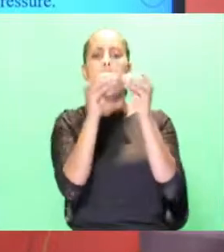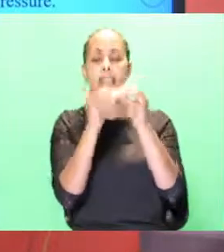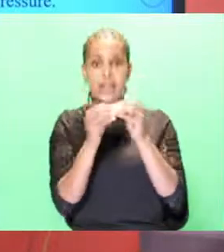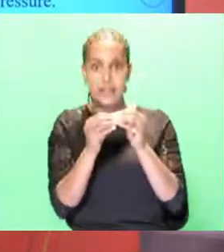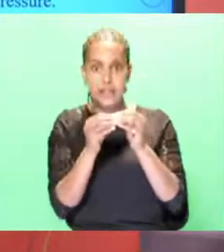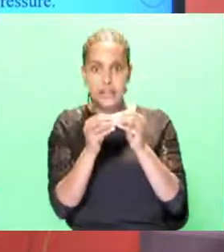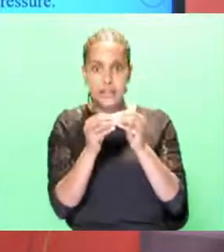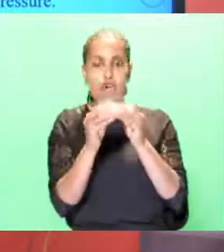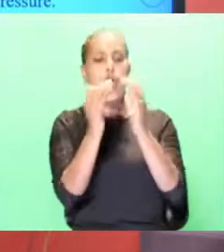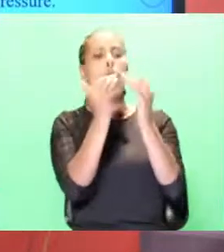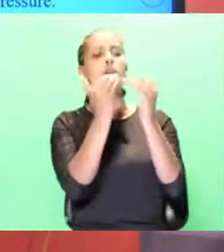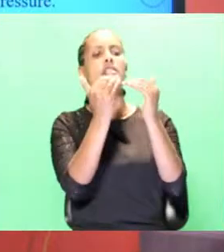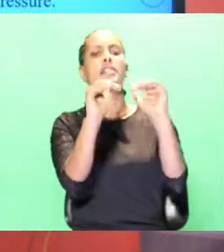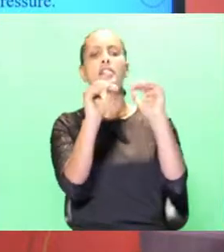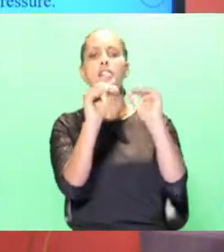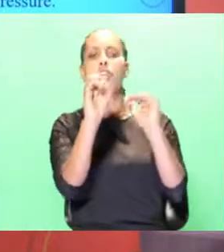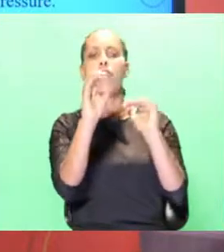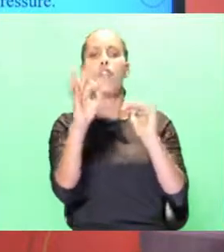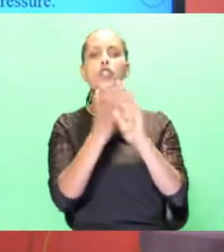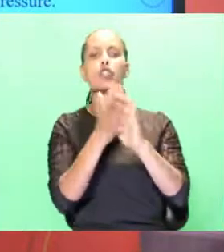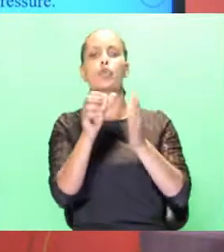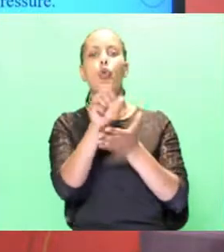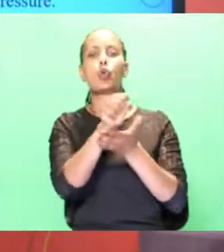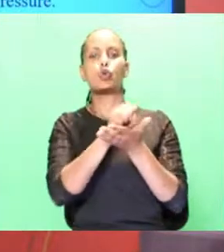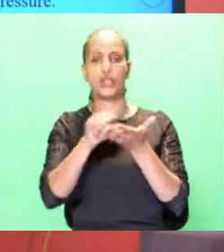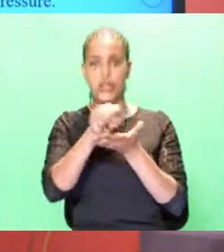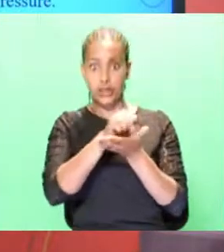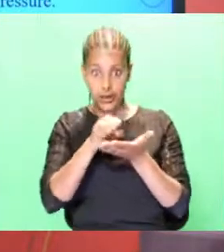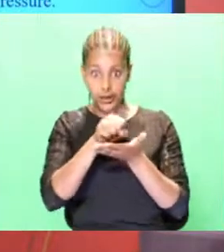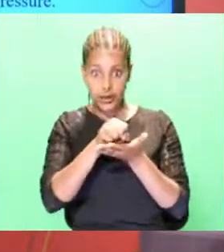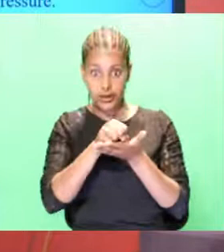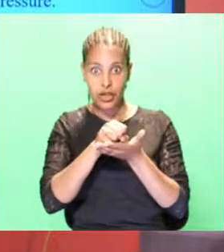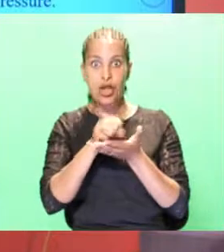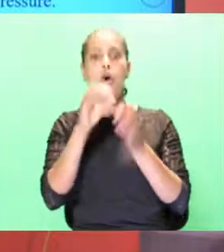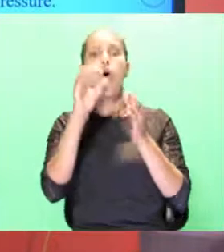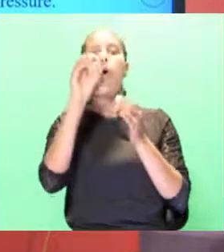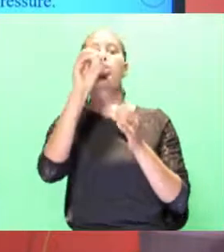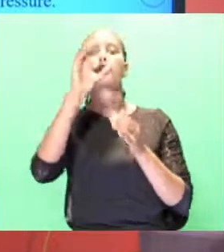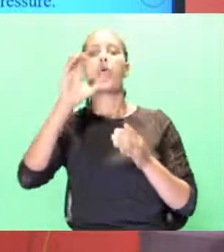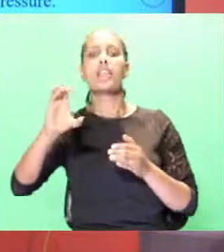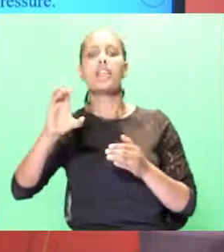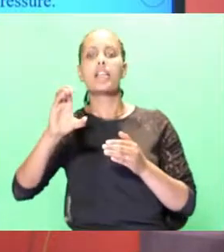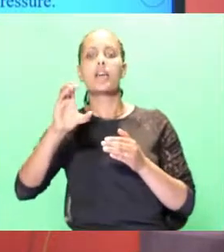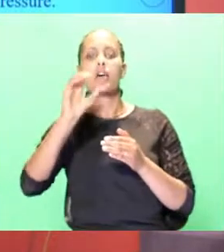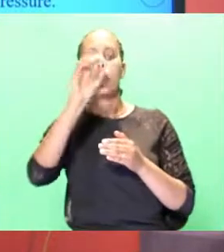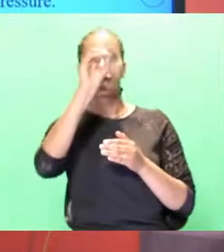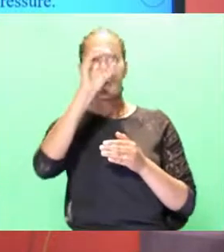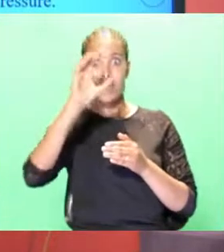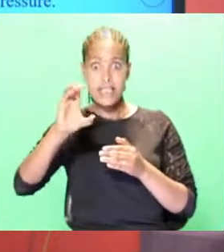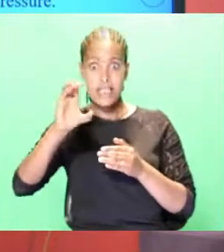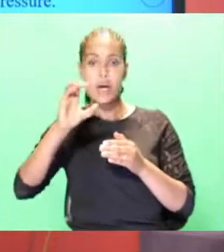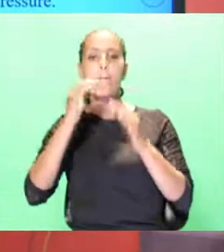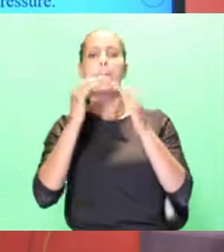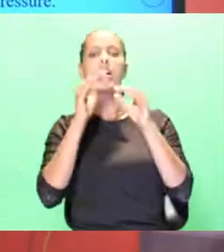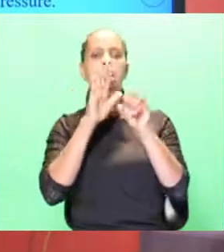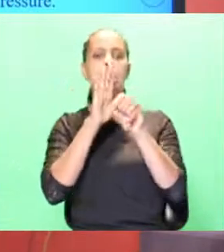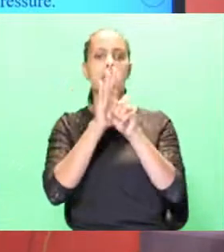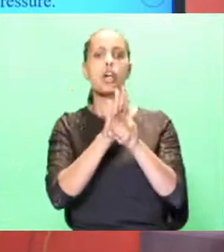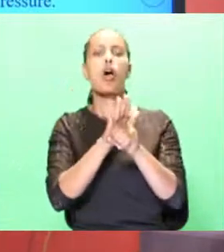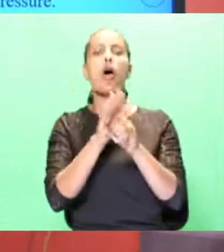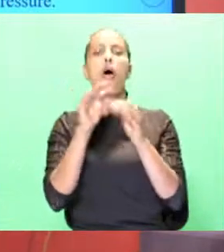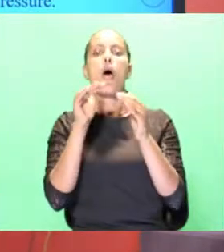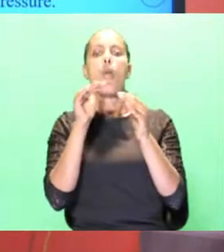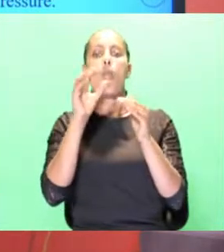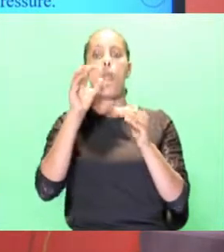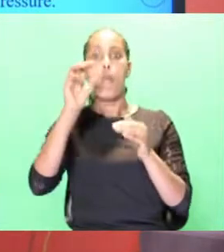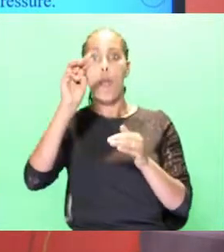calculate concentration of the solution. Osmotic pressure equal